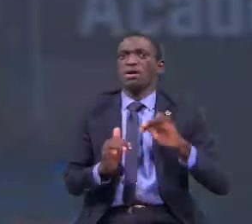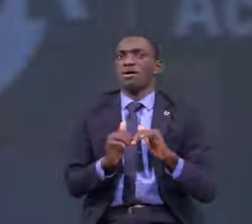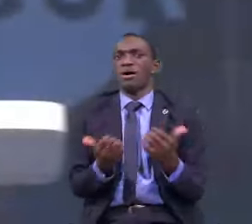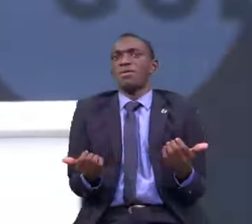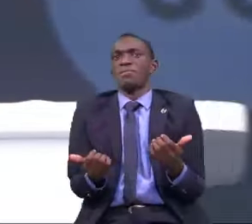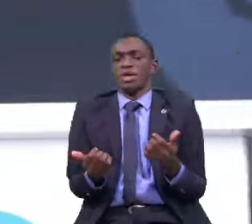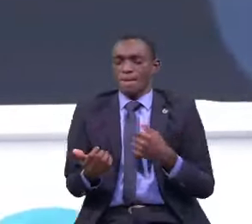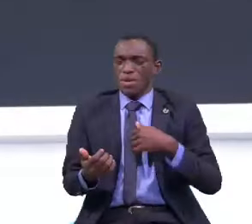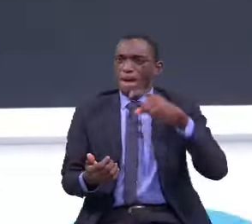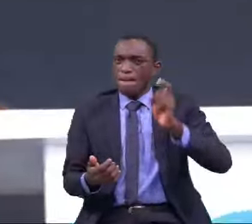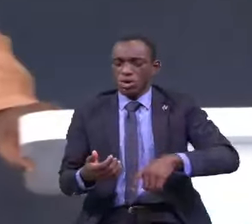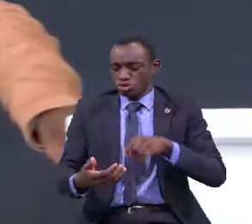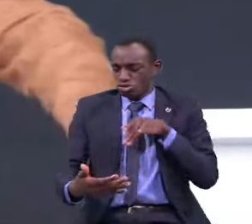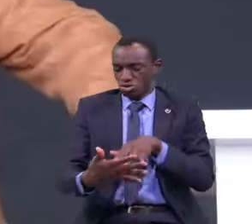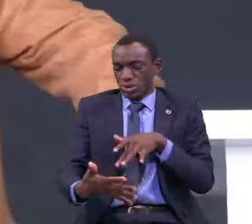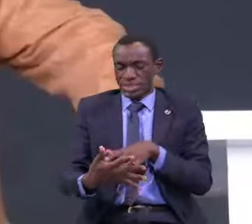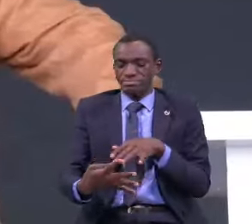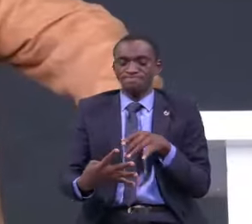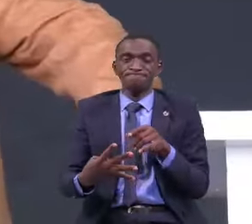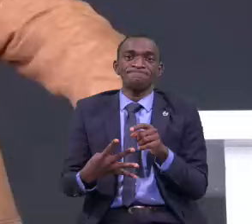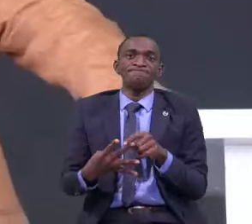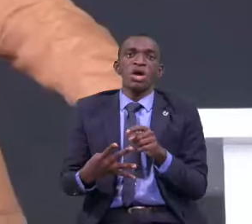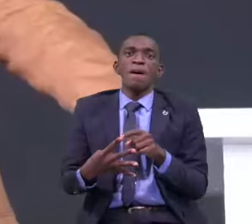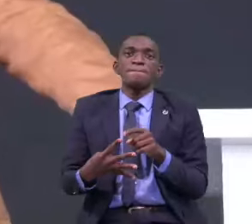I want to study my companions.